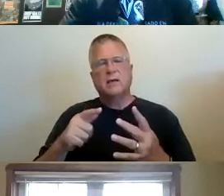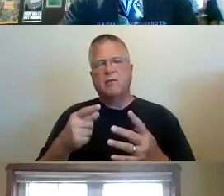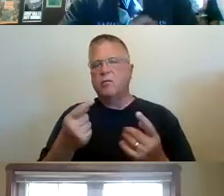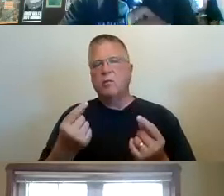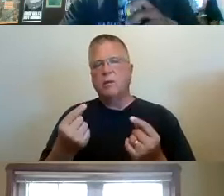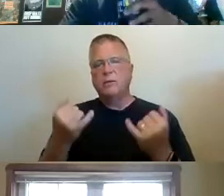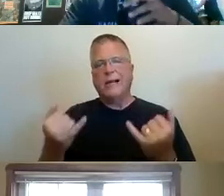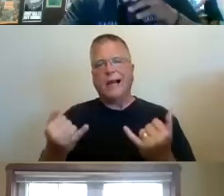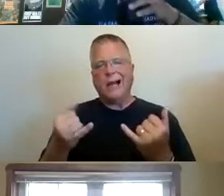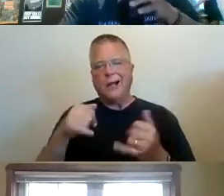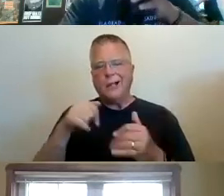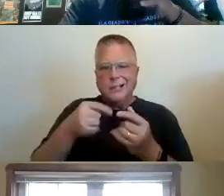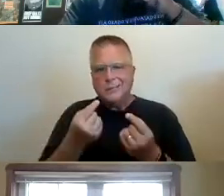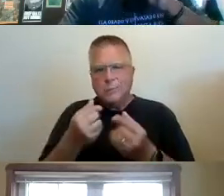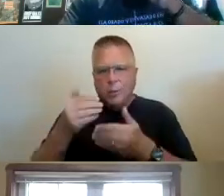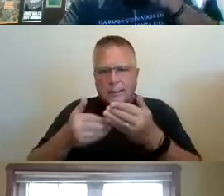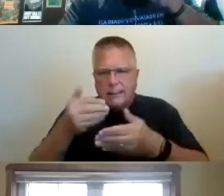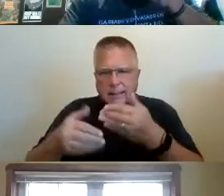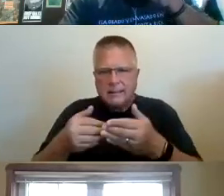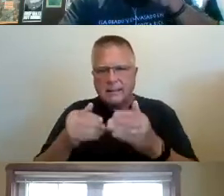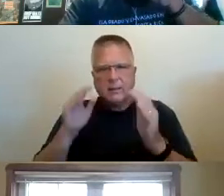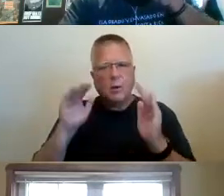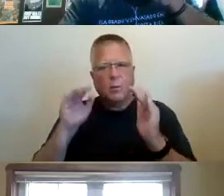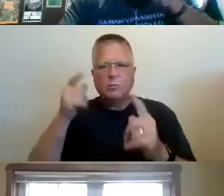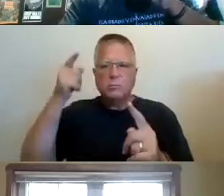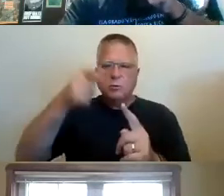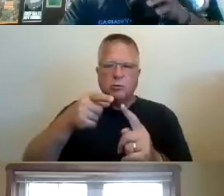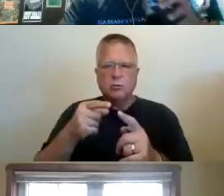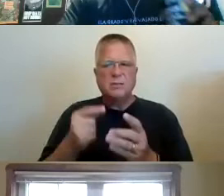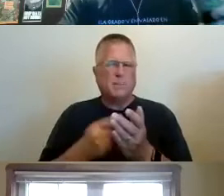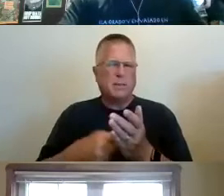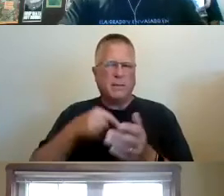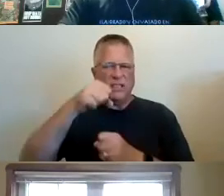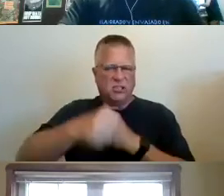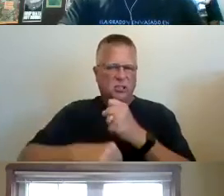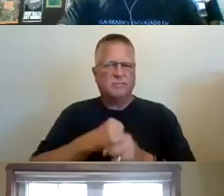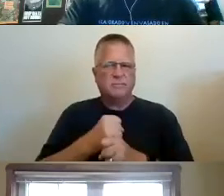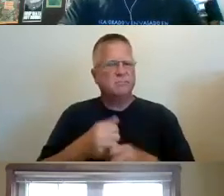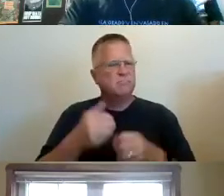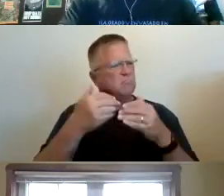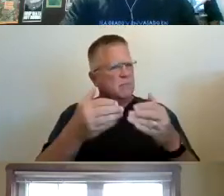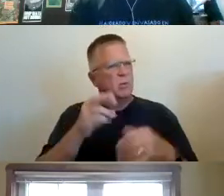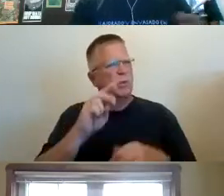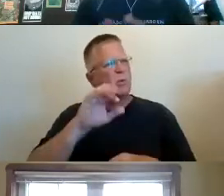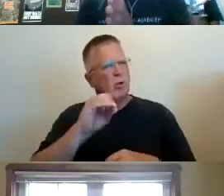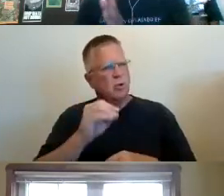in the process and where we hope to go sometime this year. So go ahead, Ricardo.